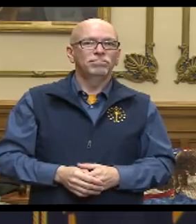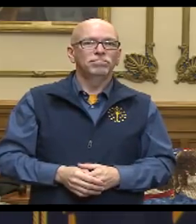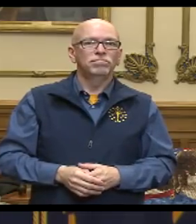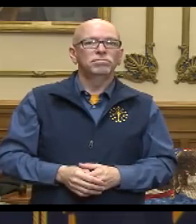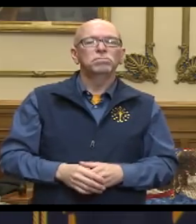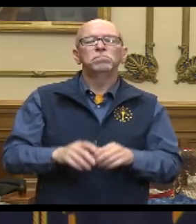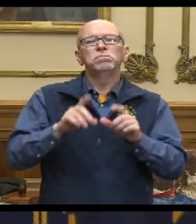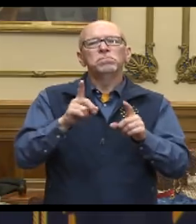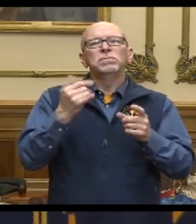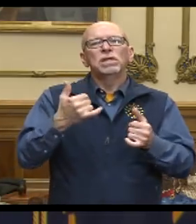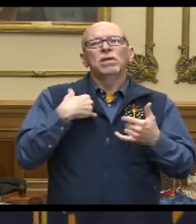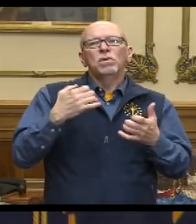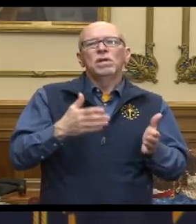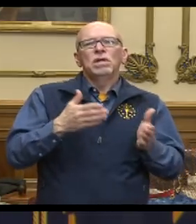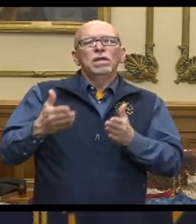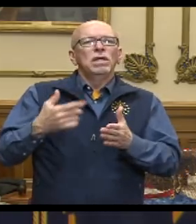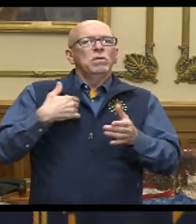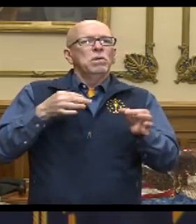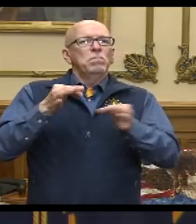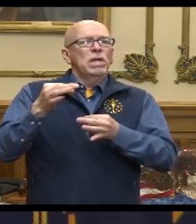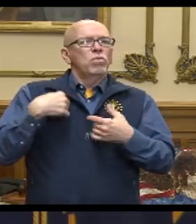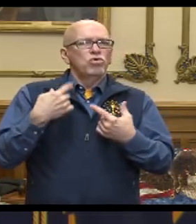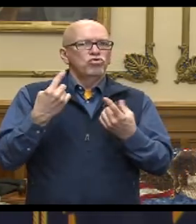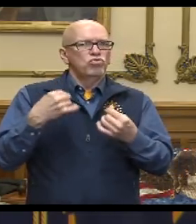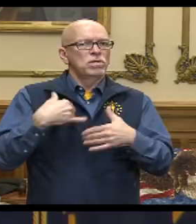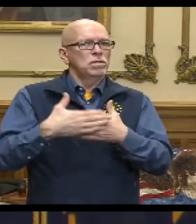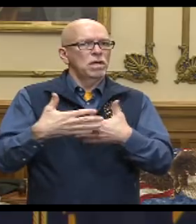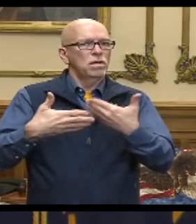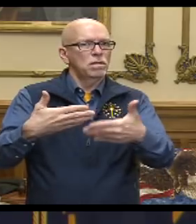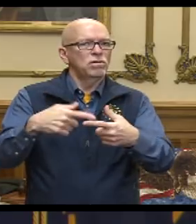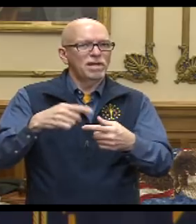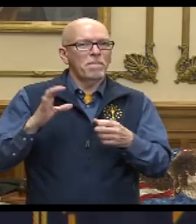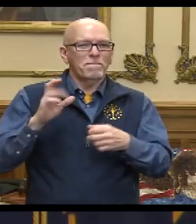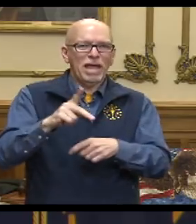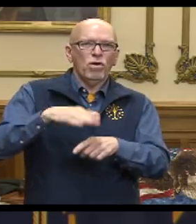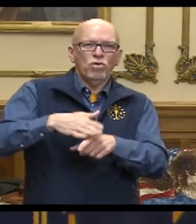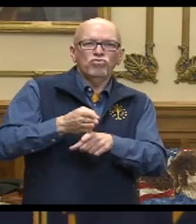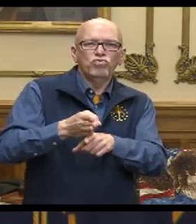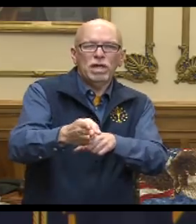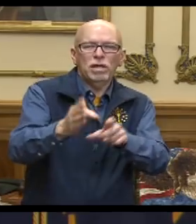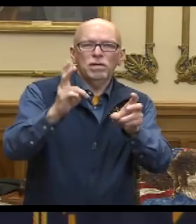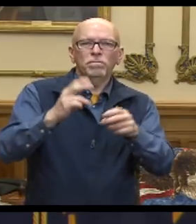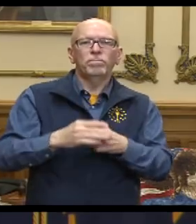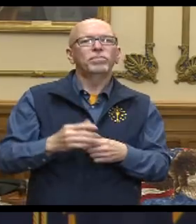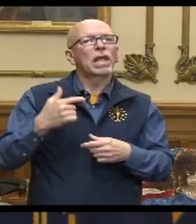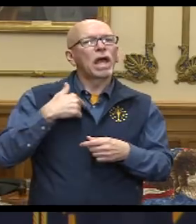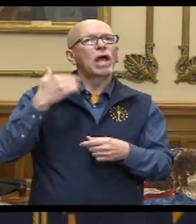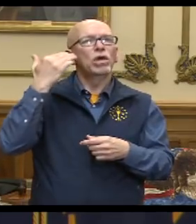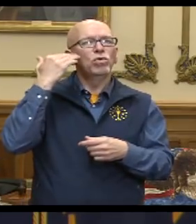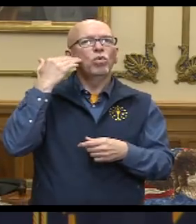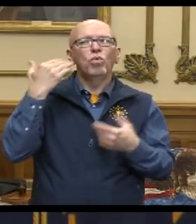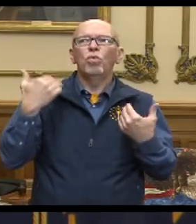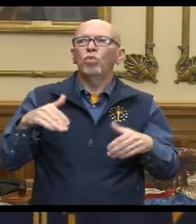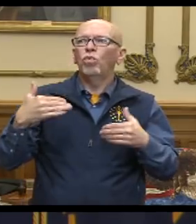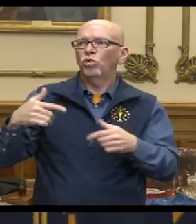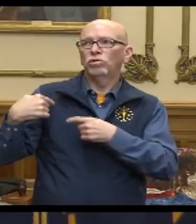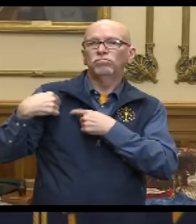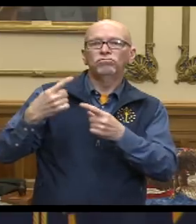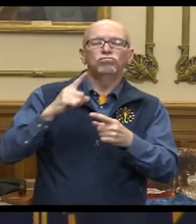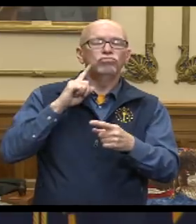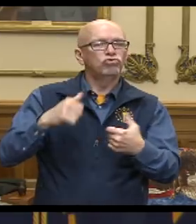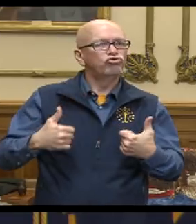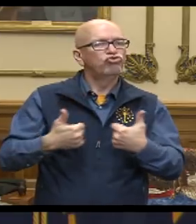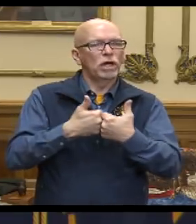Now let me turn to the next steps to getting Indiana back on track. I know this has been a very challenging time for